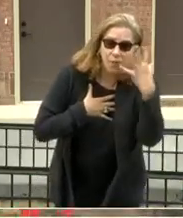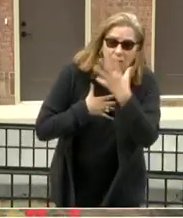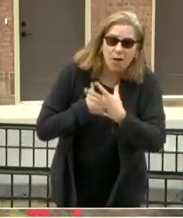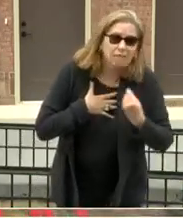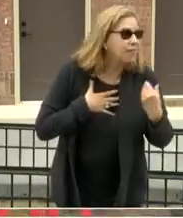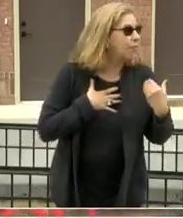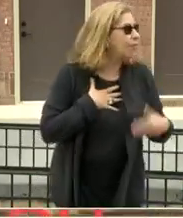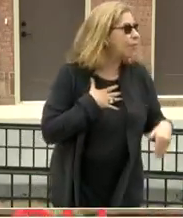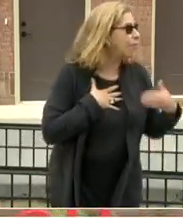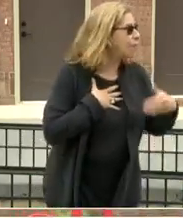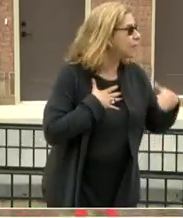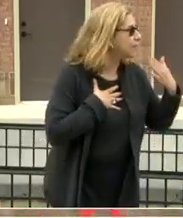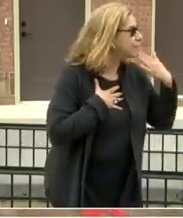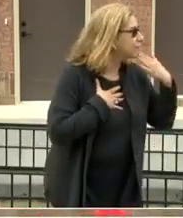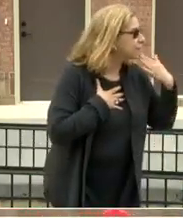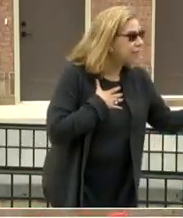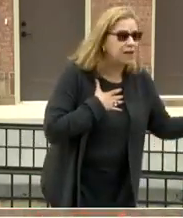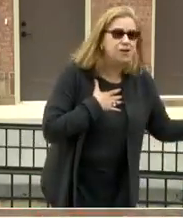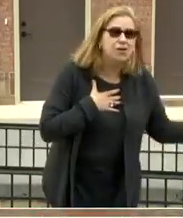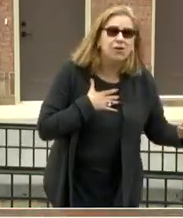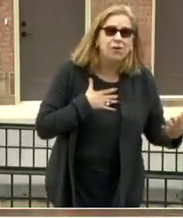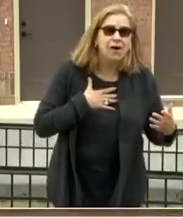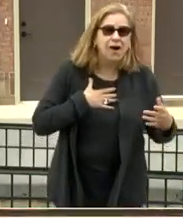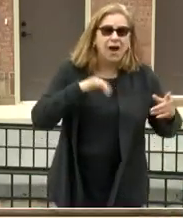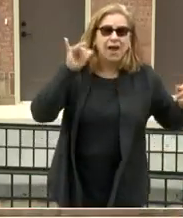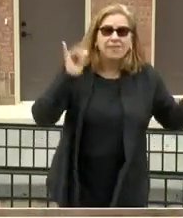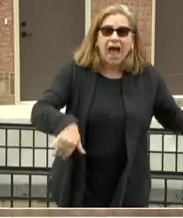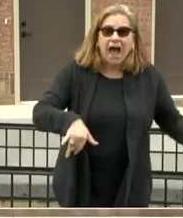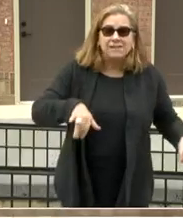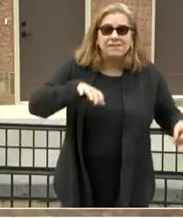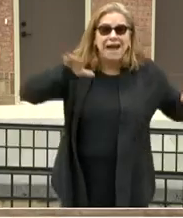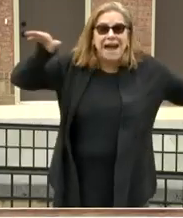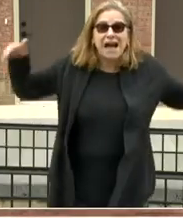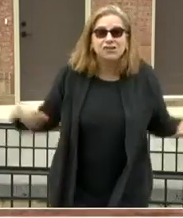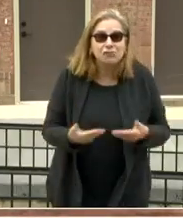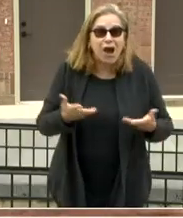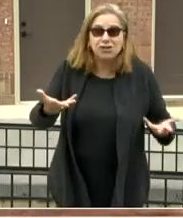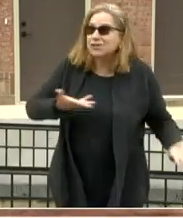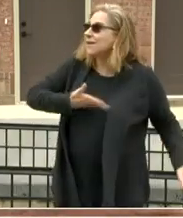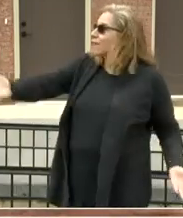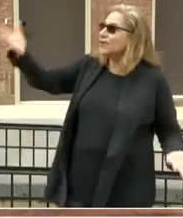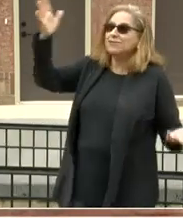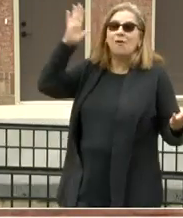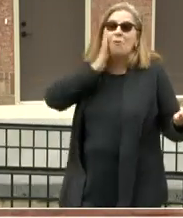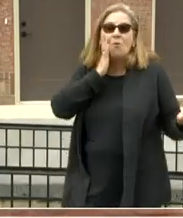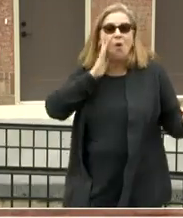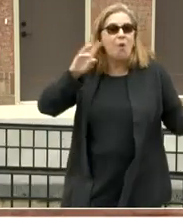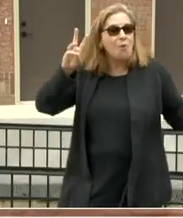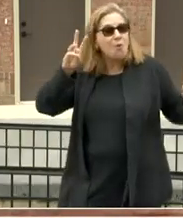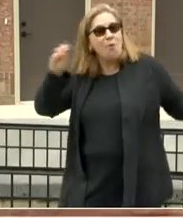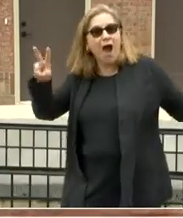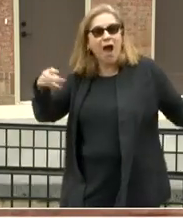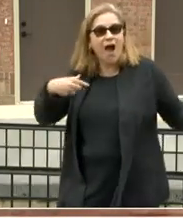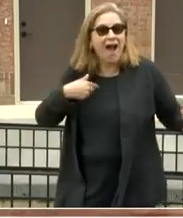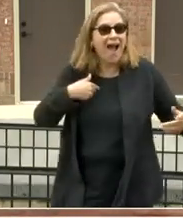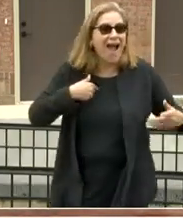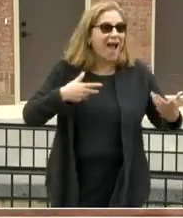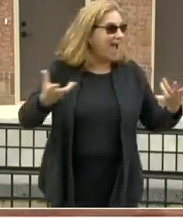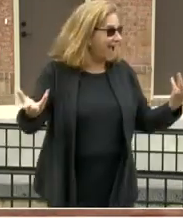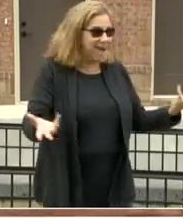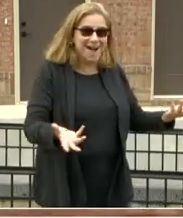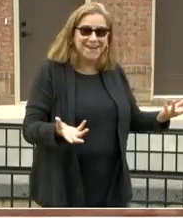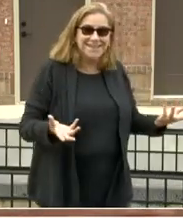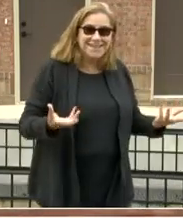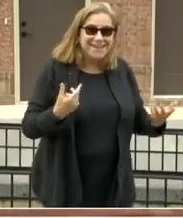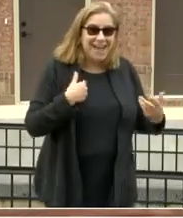Now that's the introduction. Thank you. As I was sitting there, I do this little thing with my daughter when she does